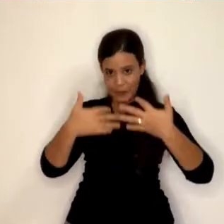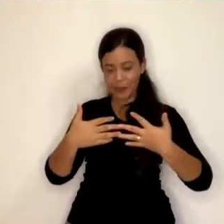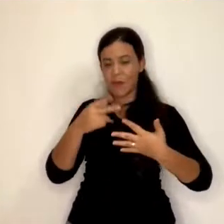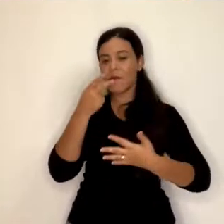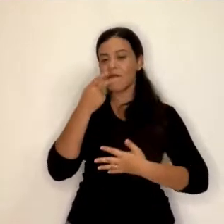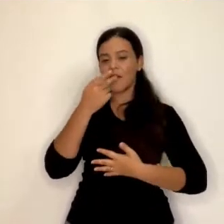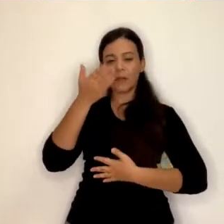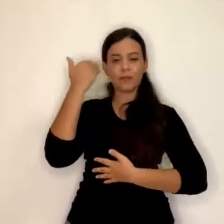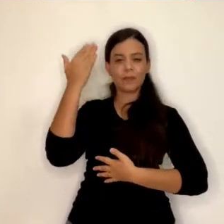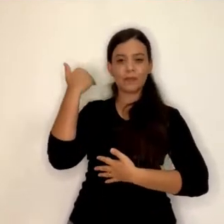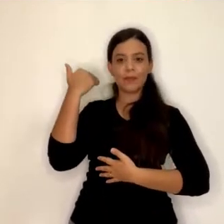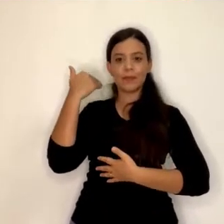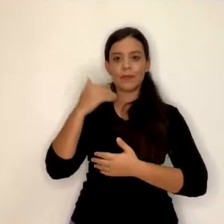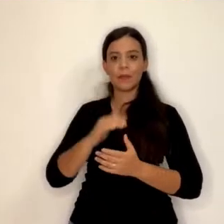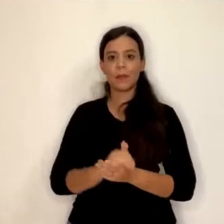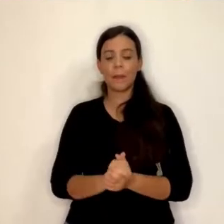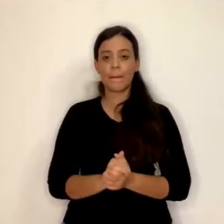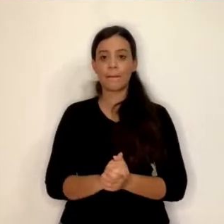stated, look,